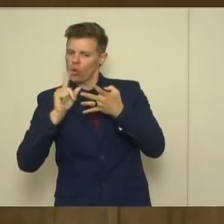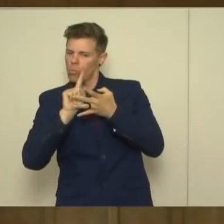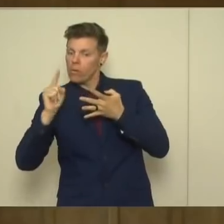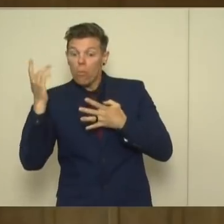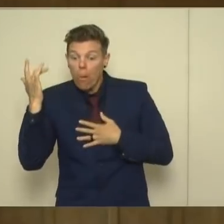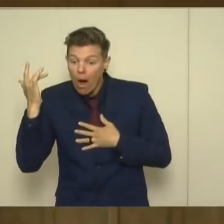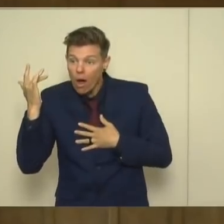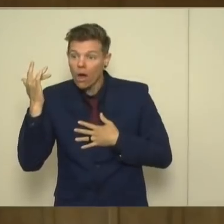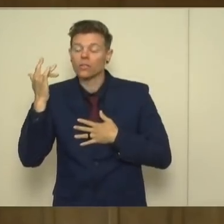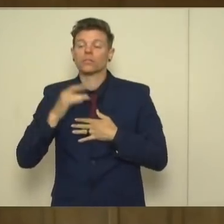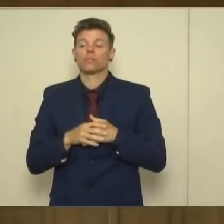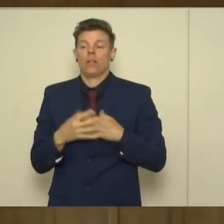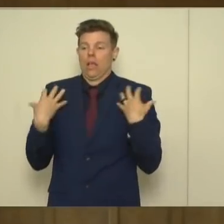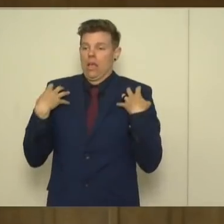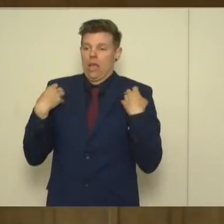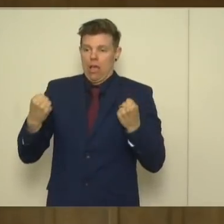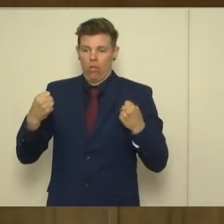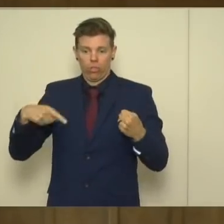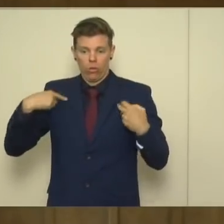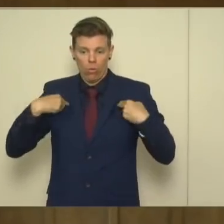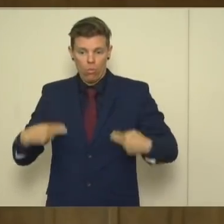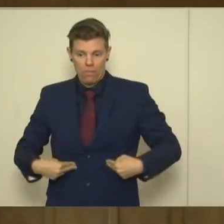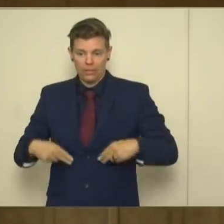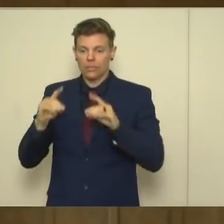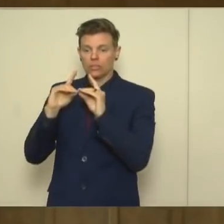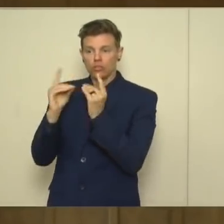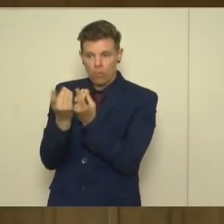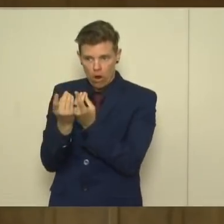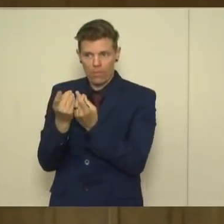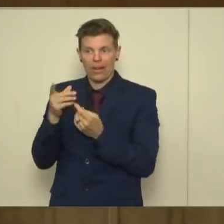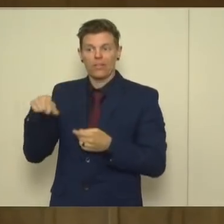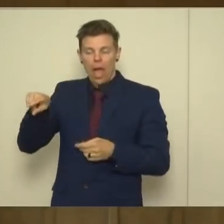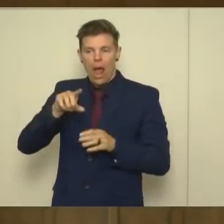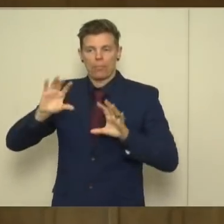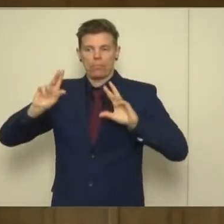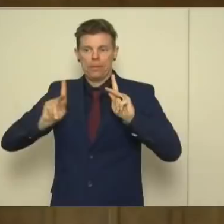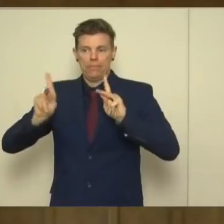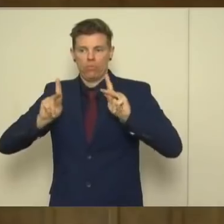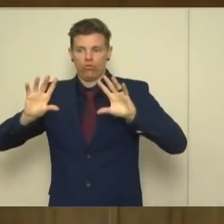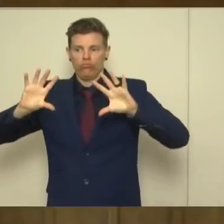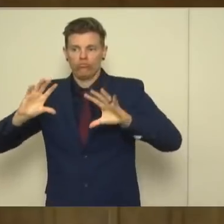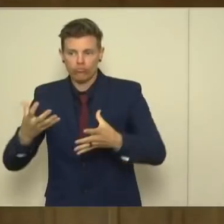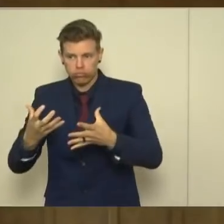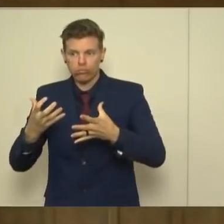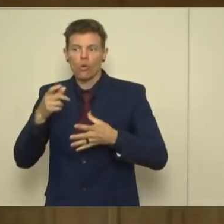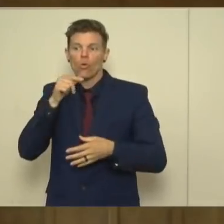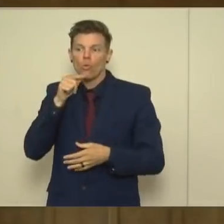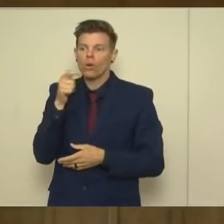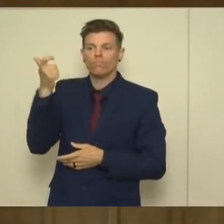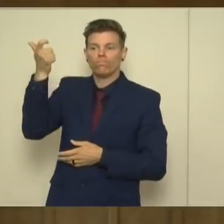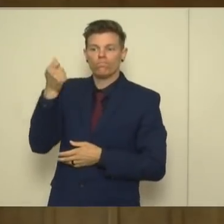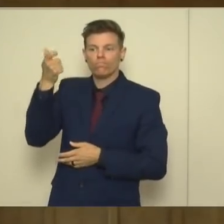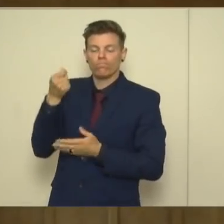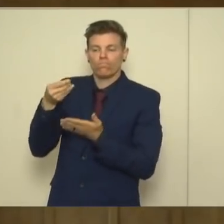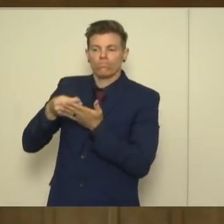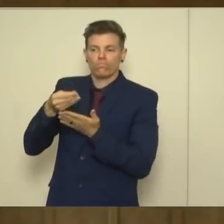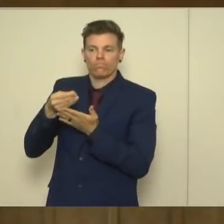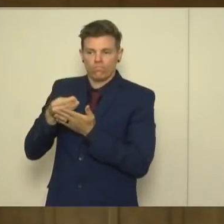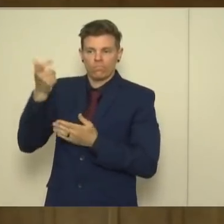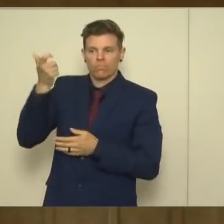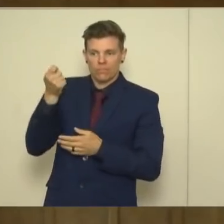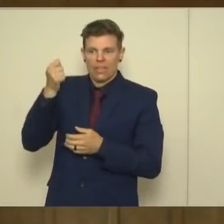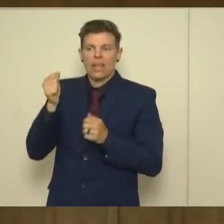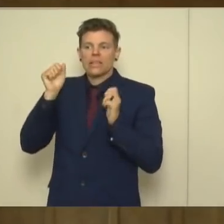the million New Mexicans who benefit from our programs to renew them. The federal government